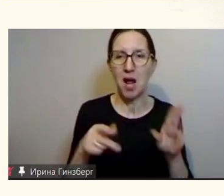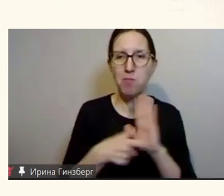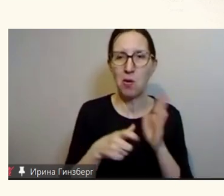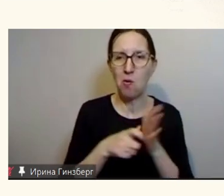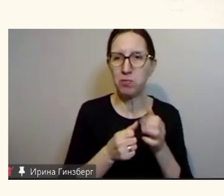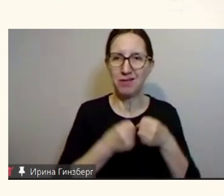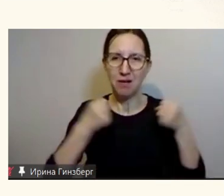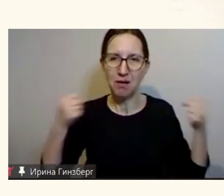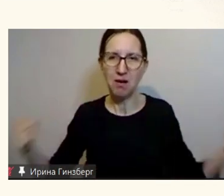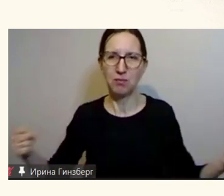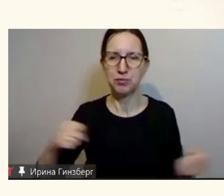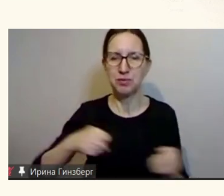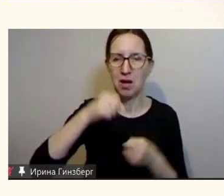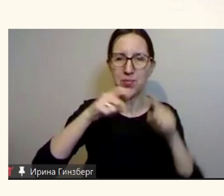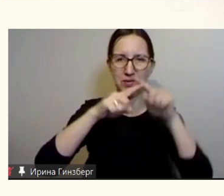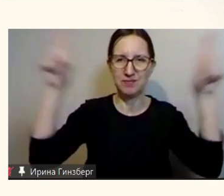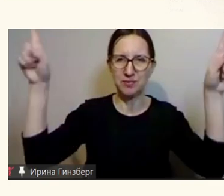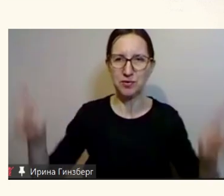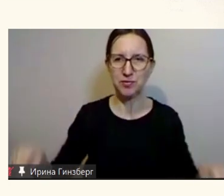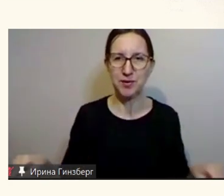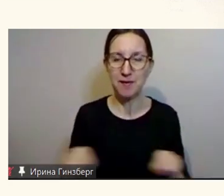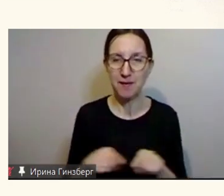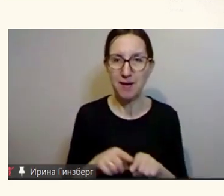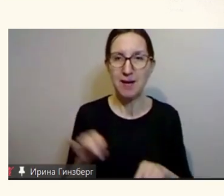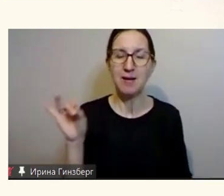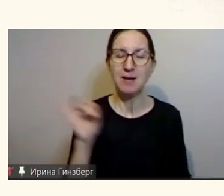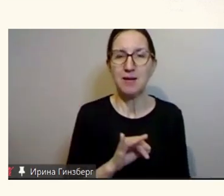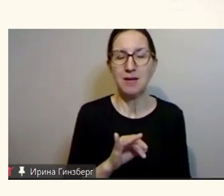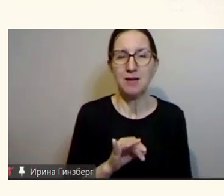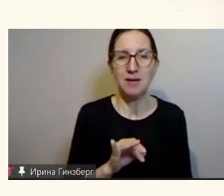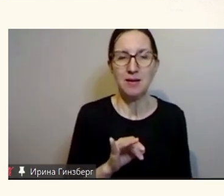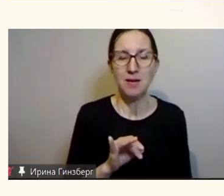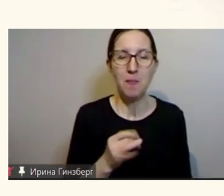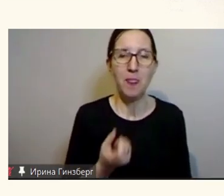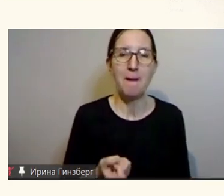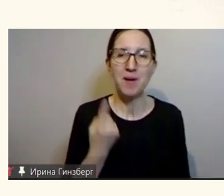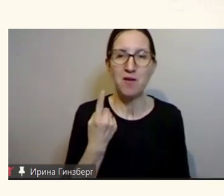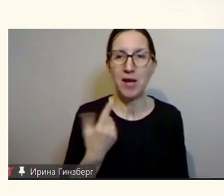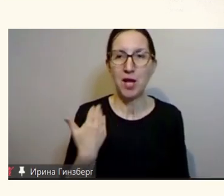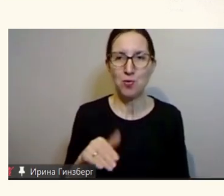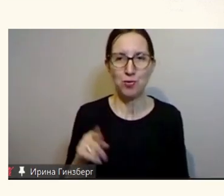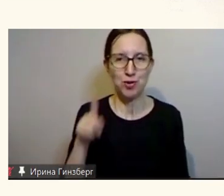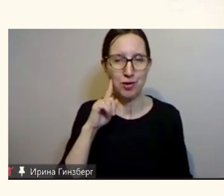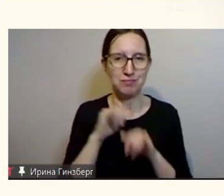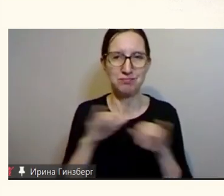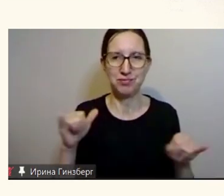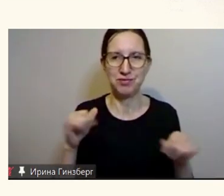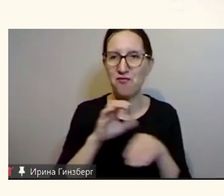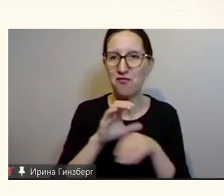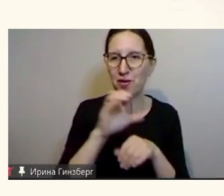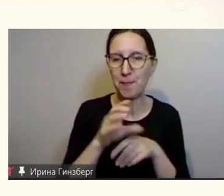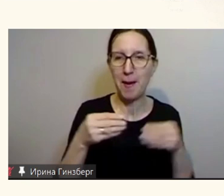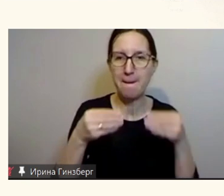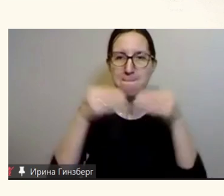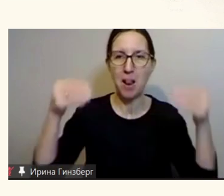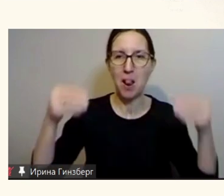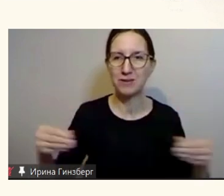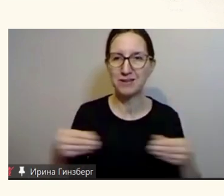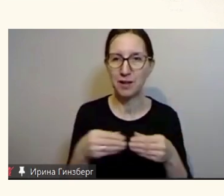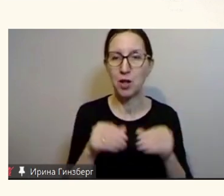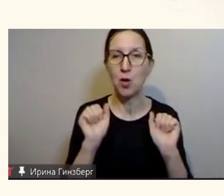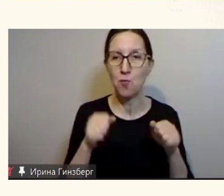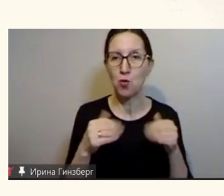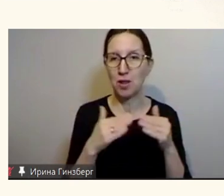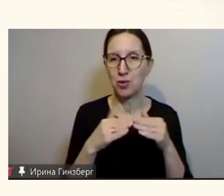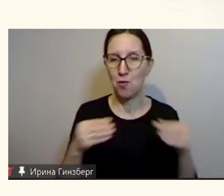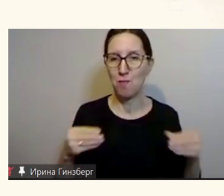of flat panels, the flat screens that could be installed in a home changed all of that. Suddenly we were